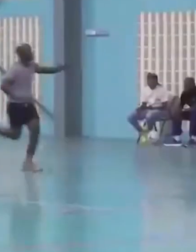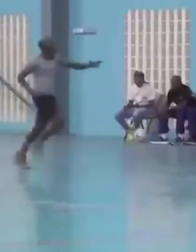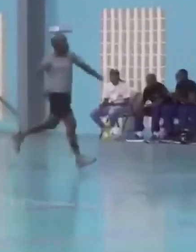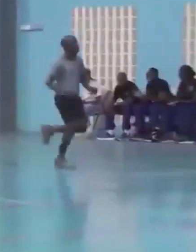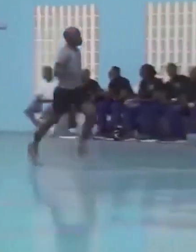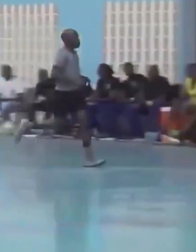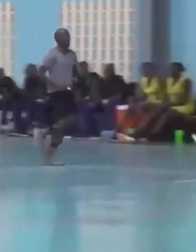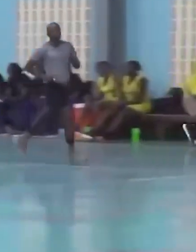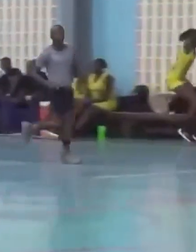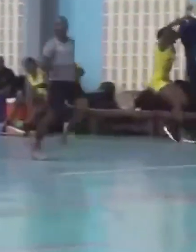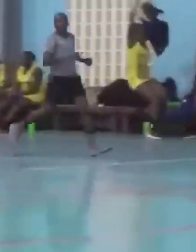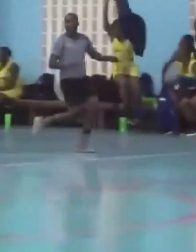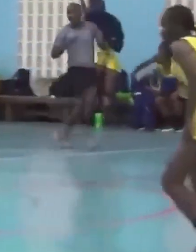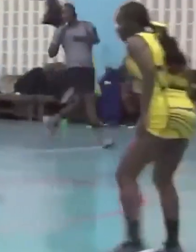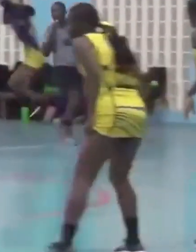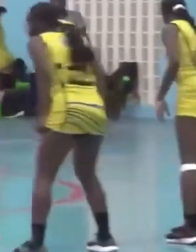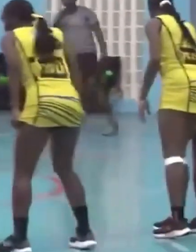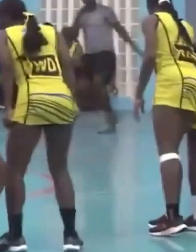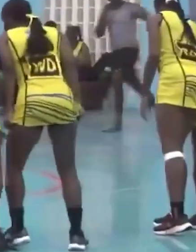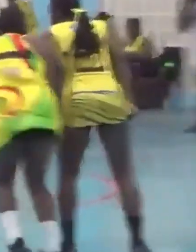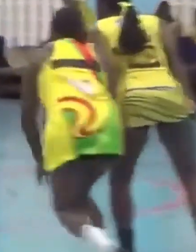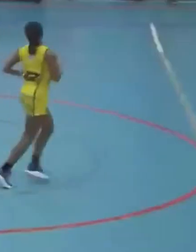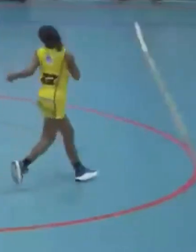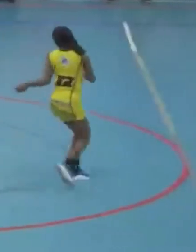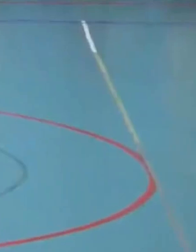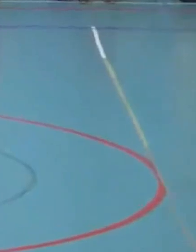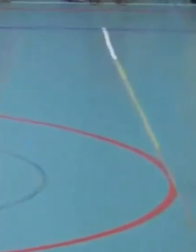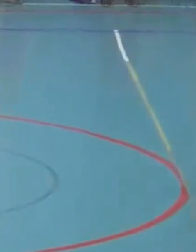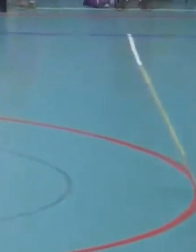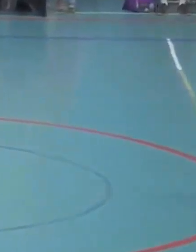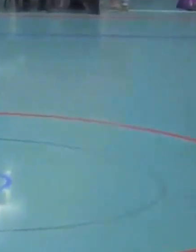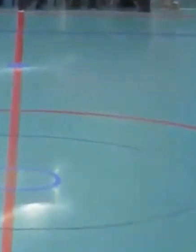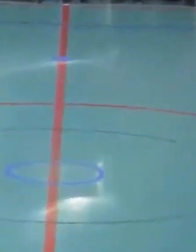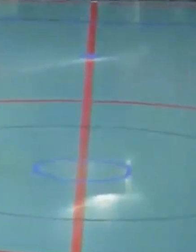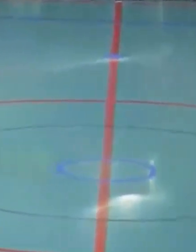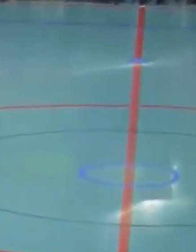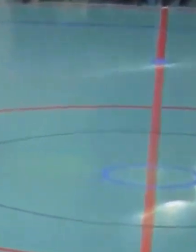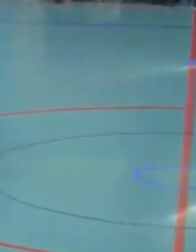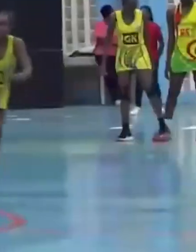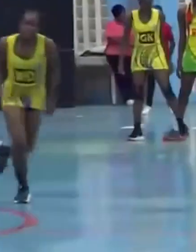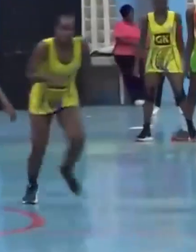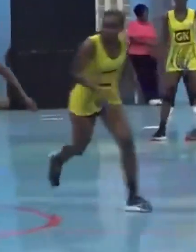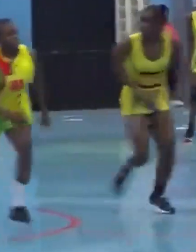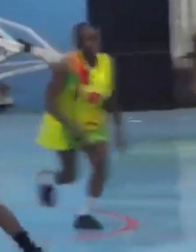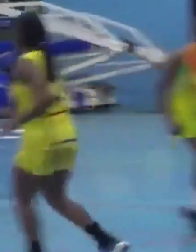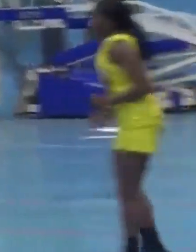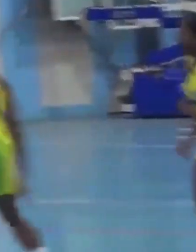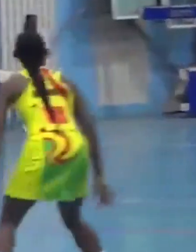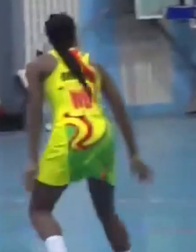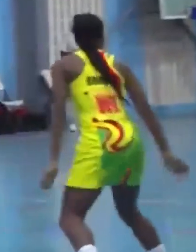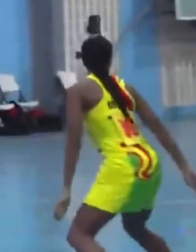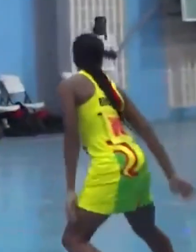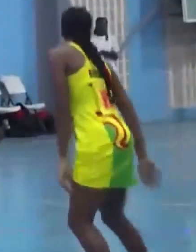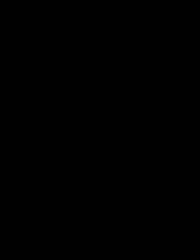see by the bench for Barbados how excited they are. Center pass to Barbados.